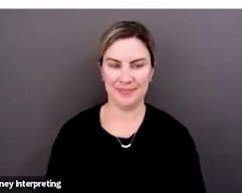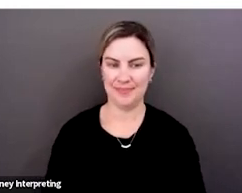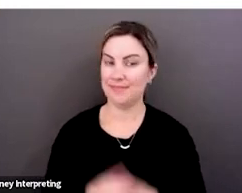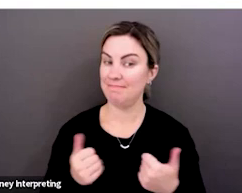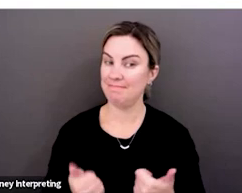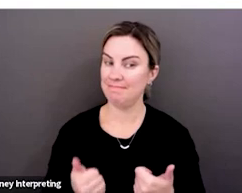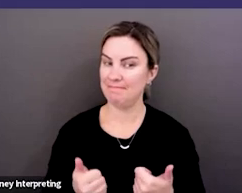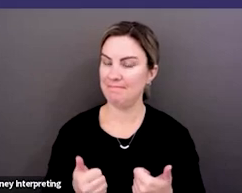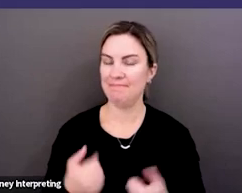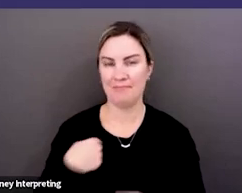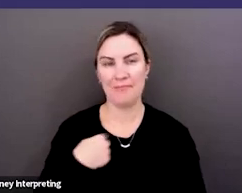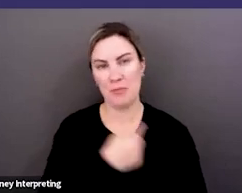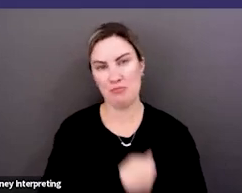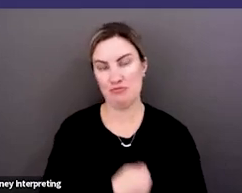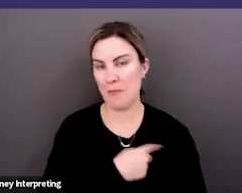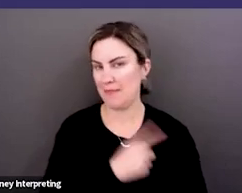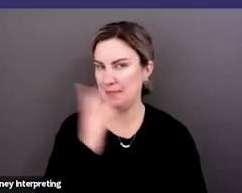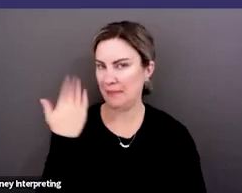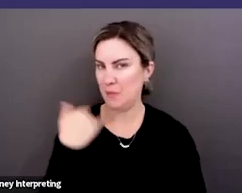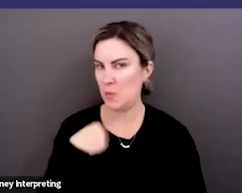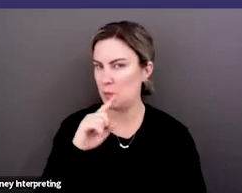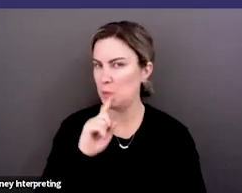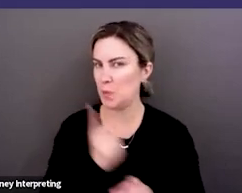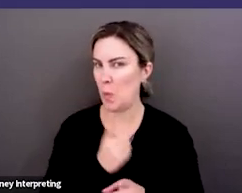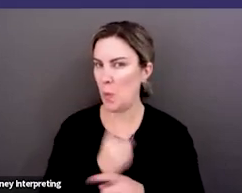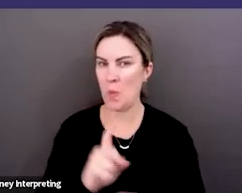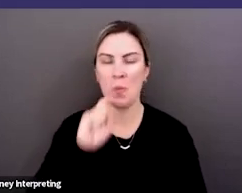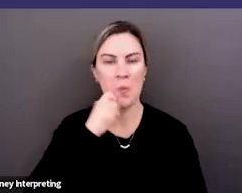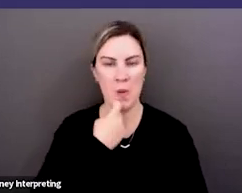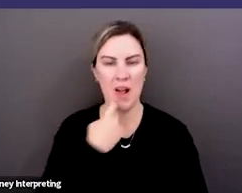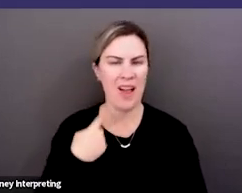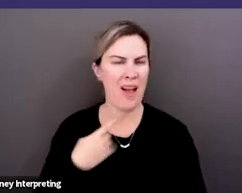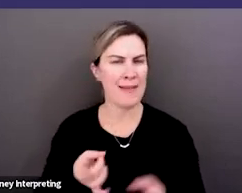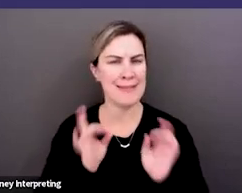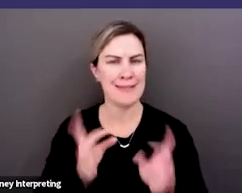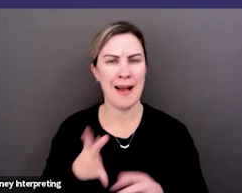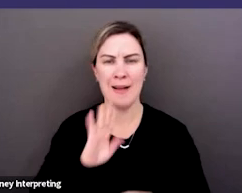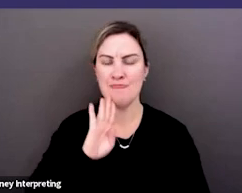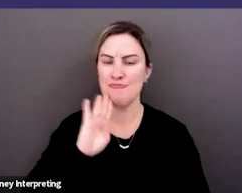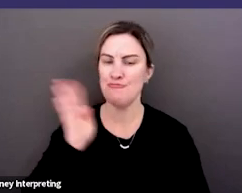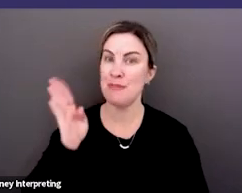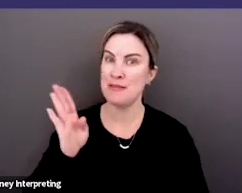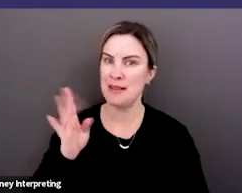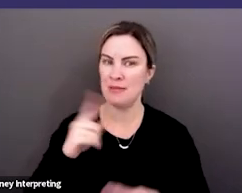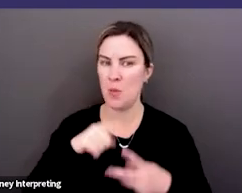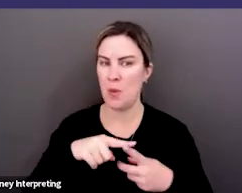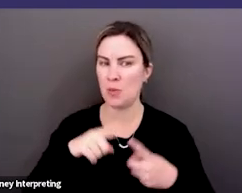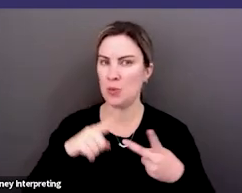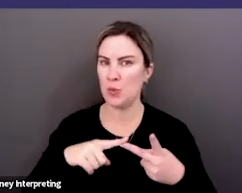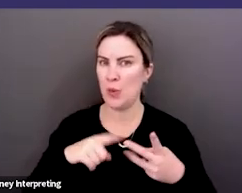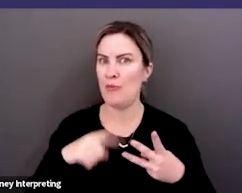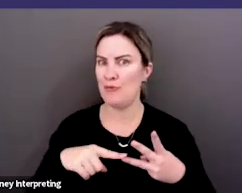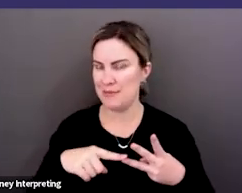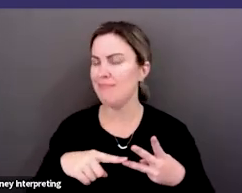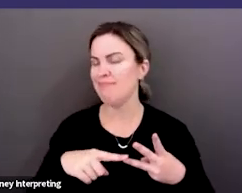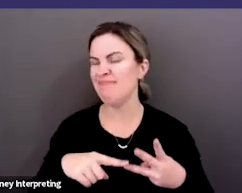Great, and as promised, I'll go onto my last little section, and I know I started this presentation with a 1, 2, 3, so I thought I'd finish